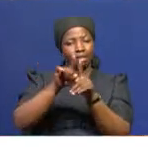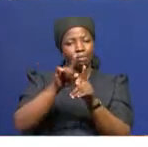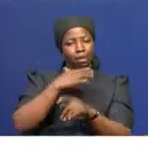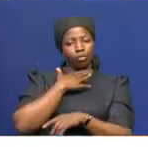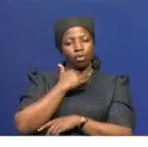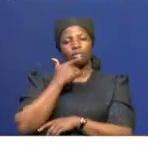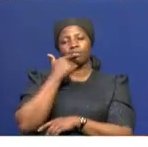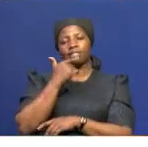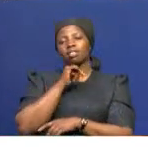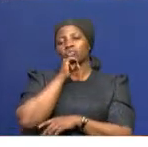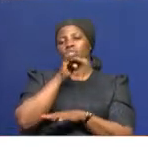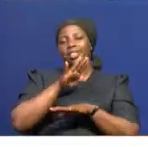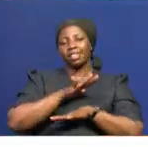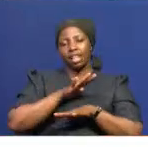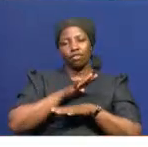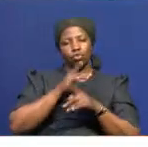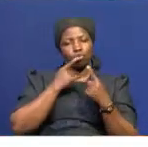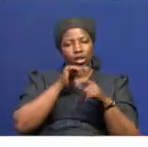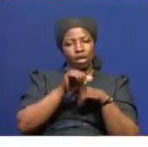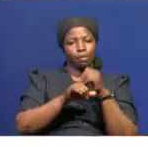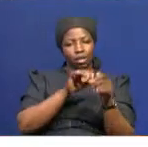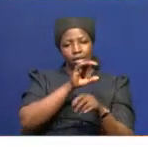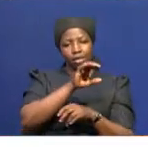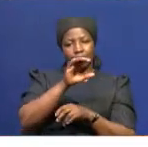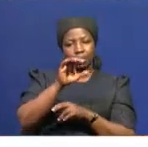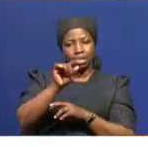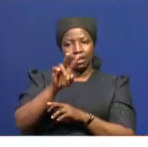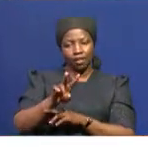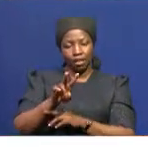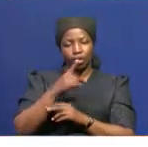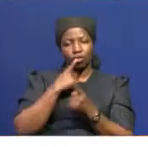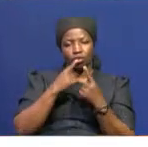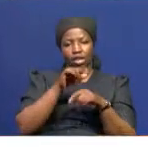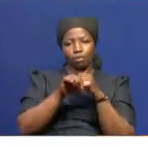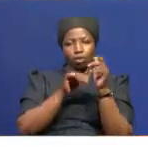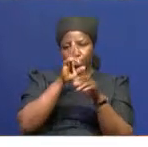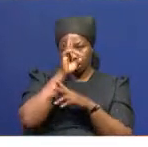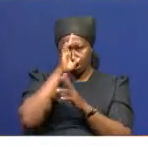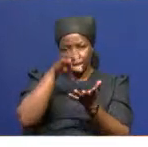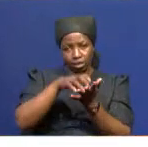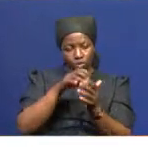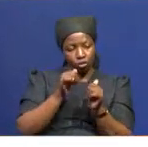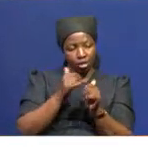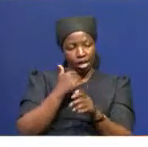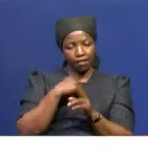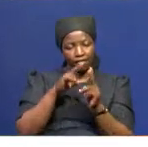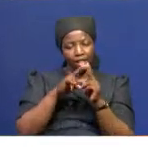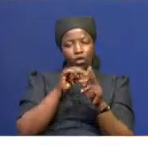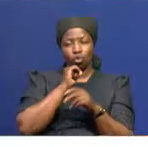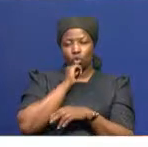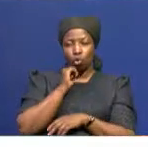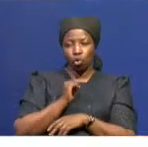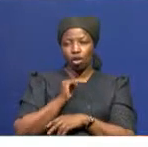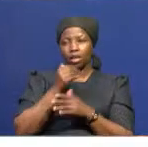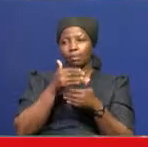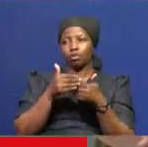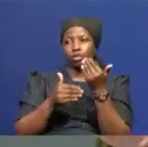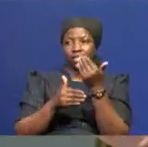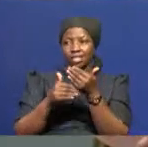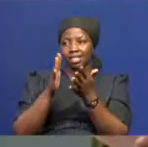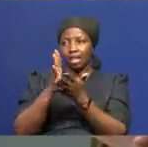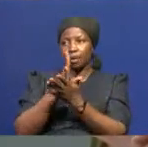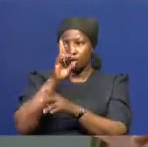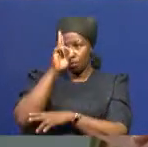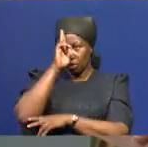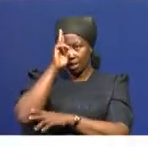just enough to talk about the CCTV. We are speaking about police stations that have very old infrastructure. Some of the police stations are